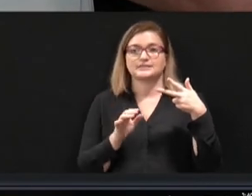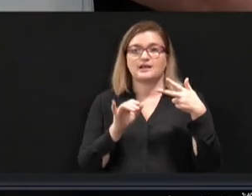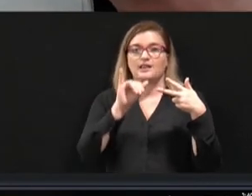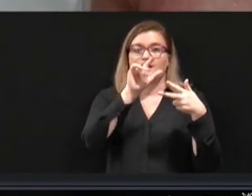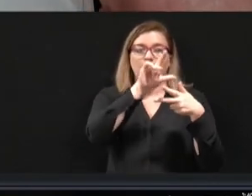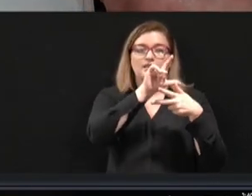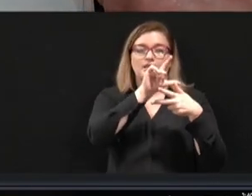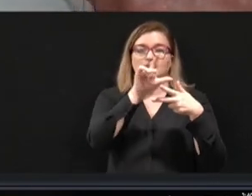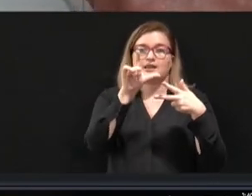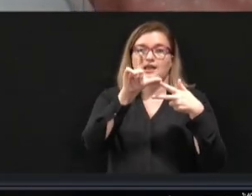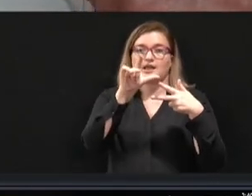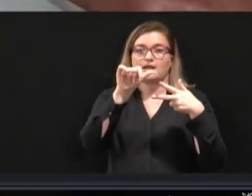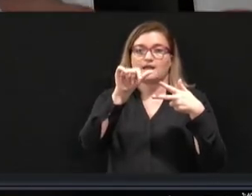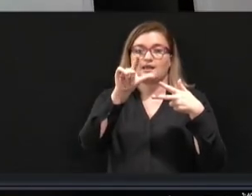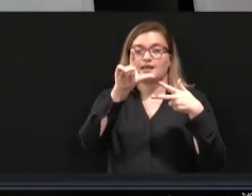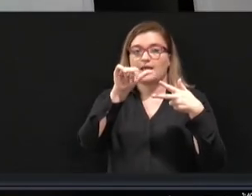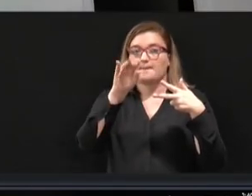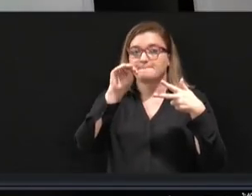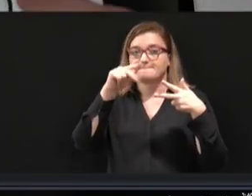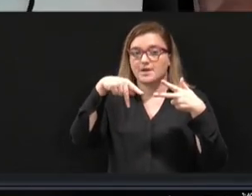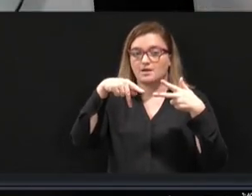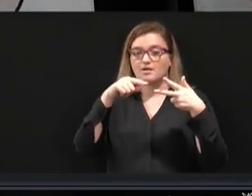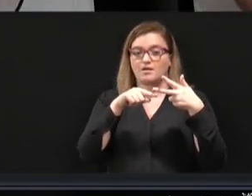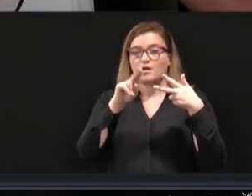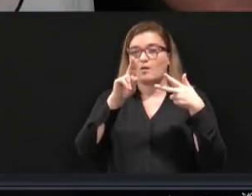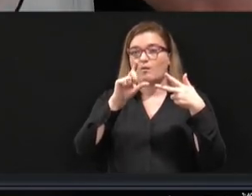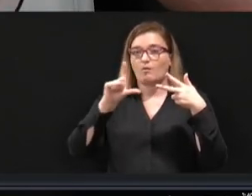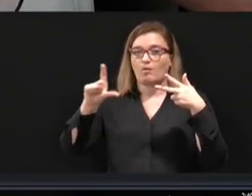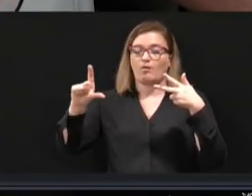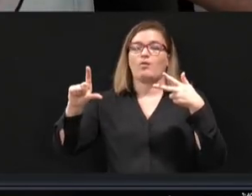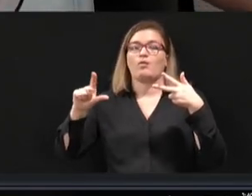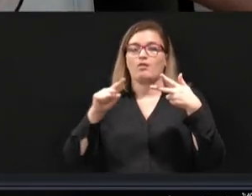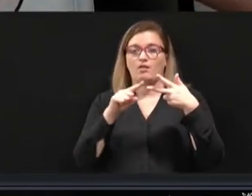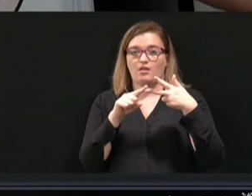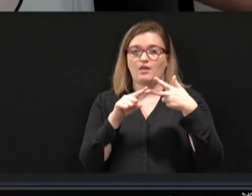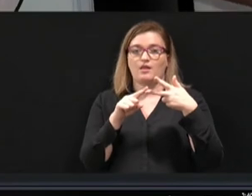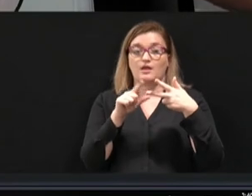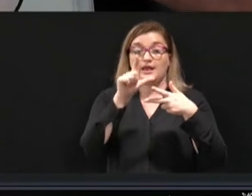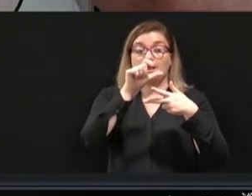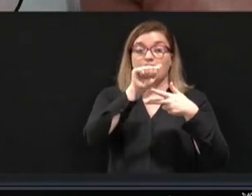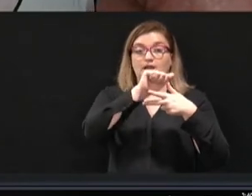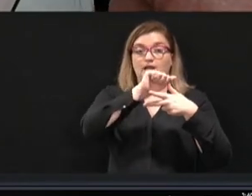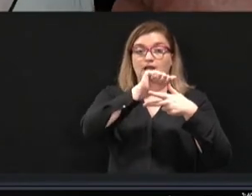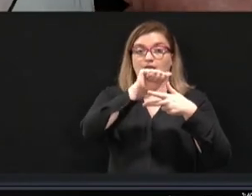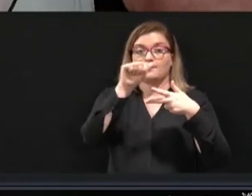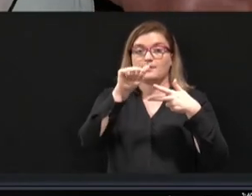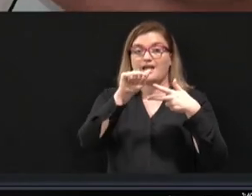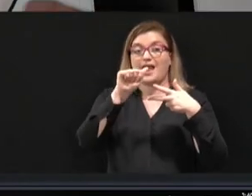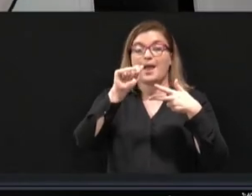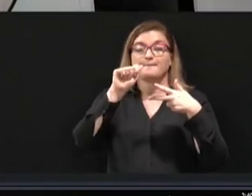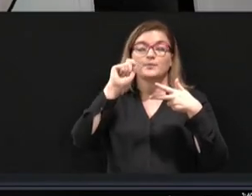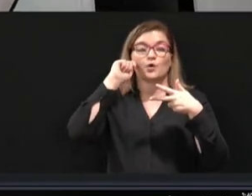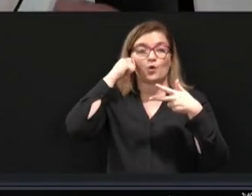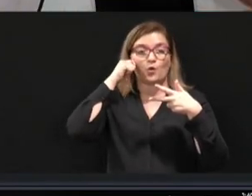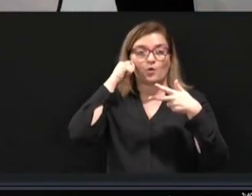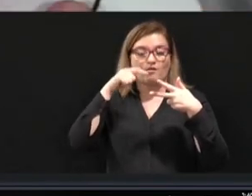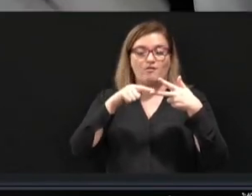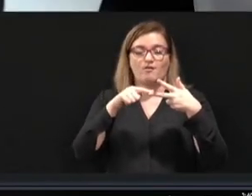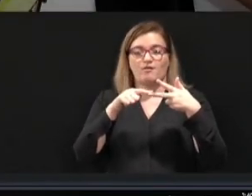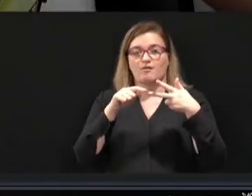L, lamp, o. Good o's. A, apple, a.